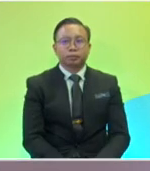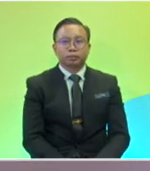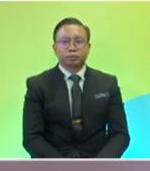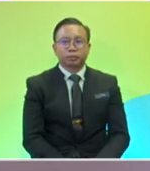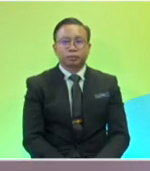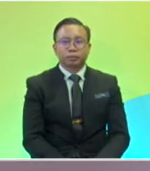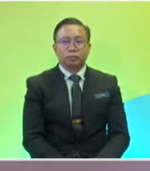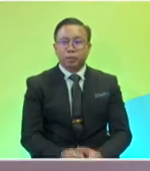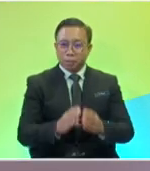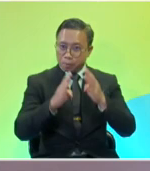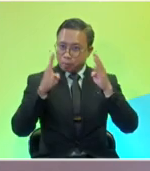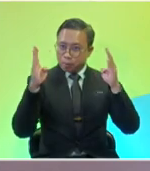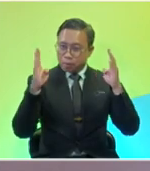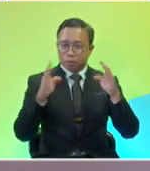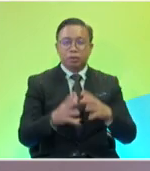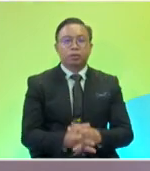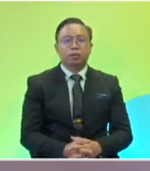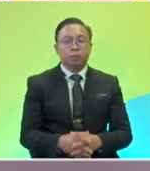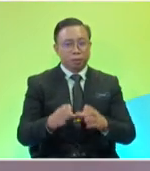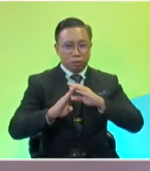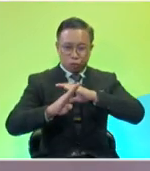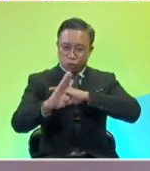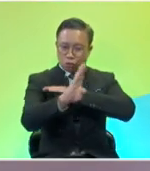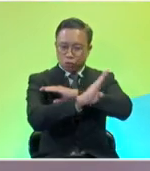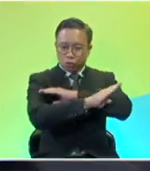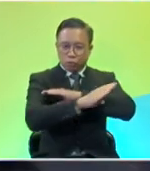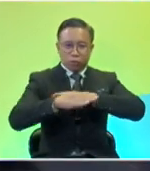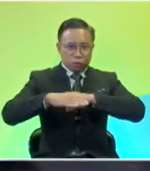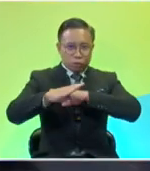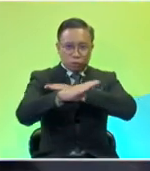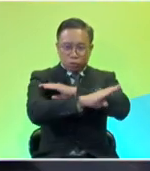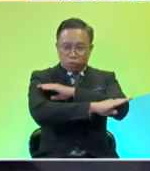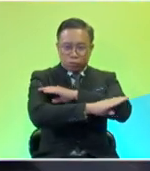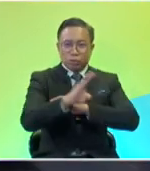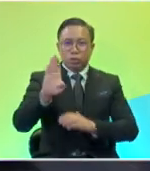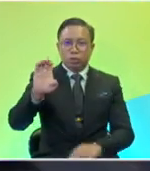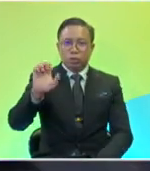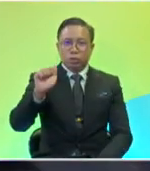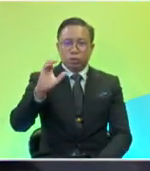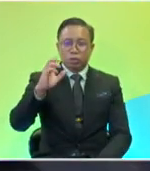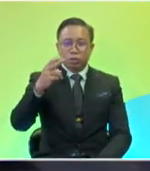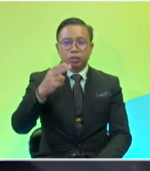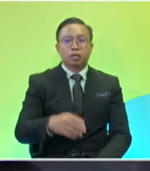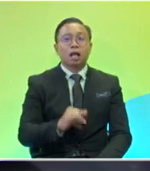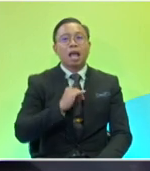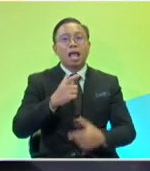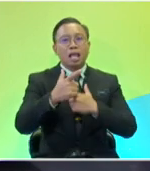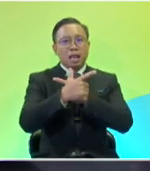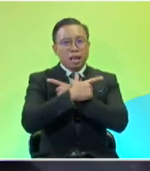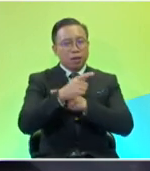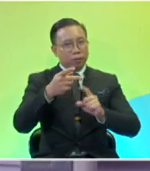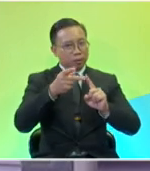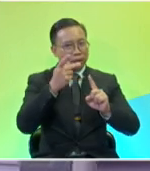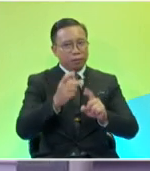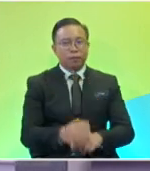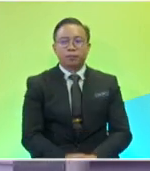Oh, it's a beach. It's a lot of beach in Penang, right? Yes. I love Penang, though. Okay. Wow,